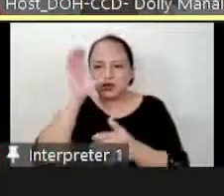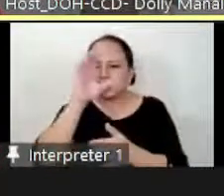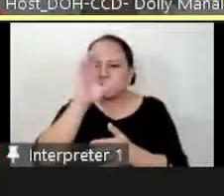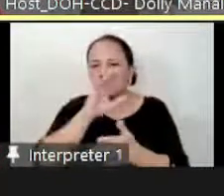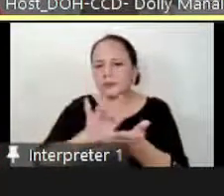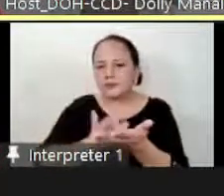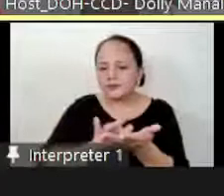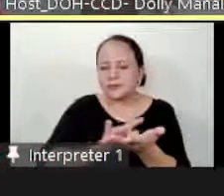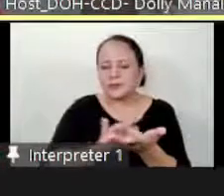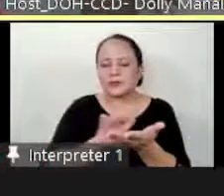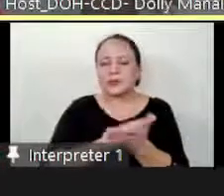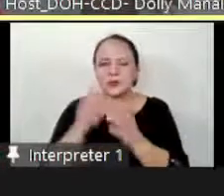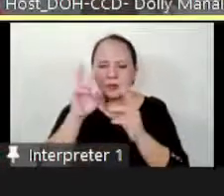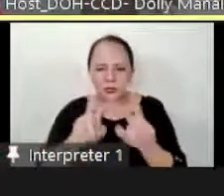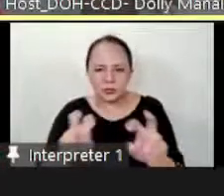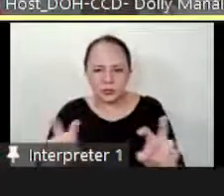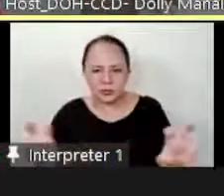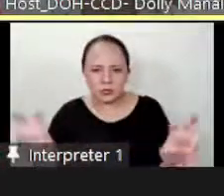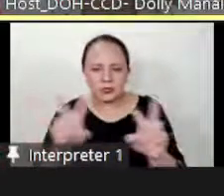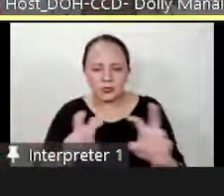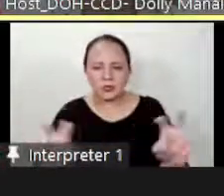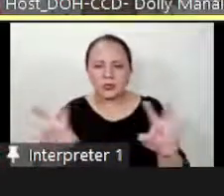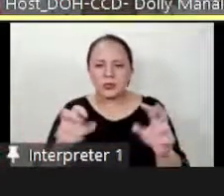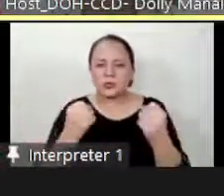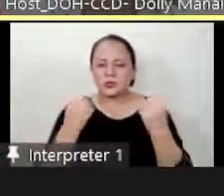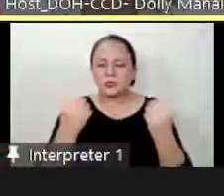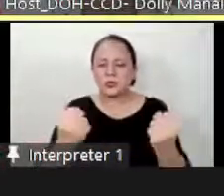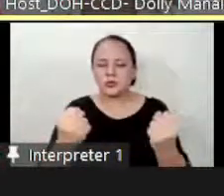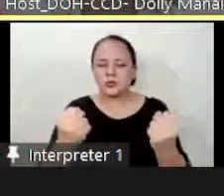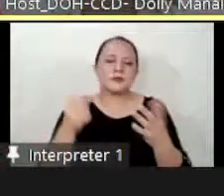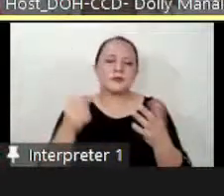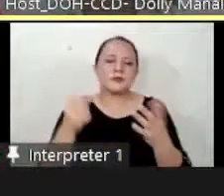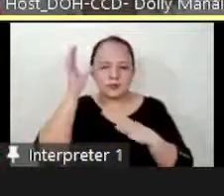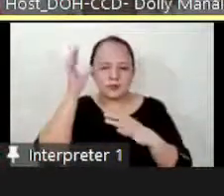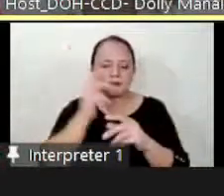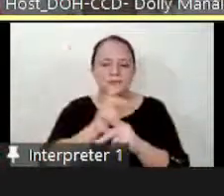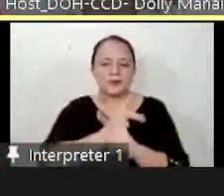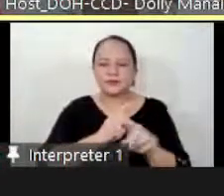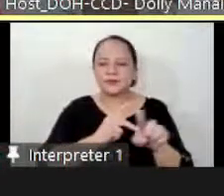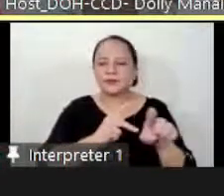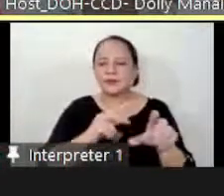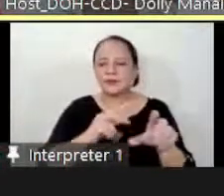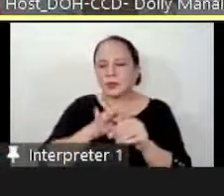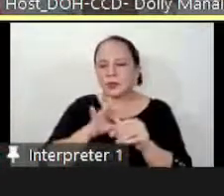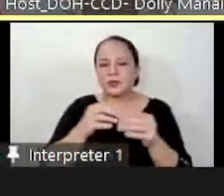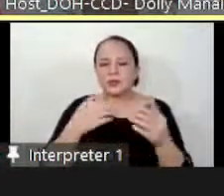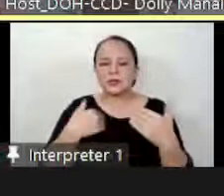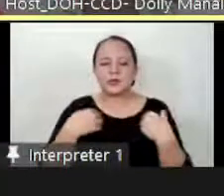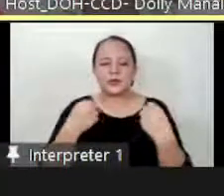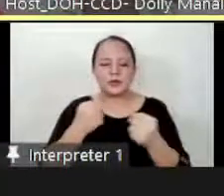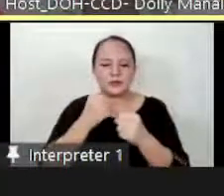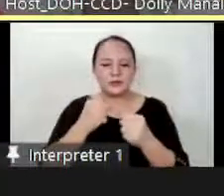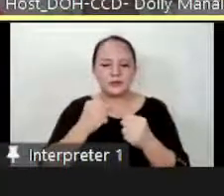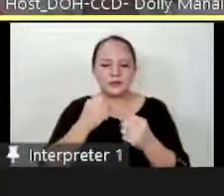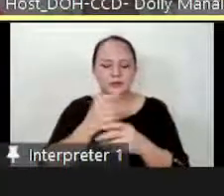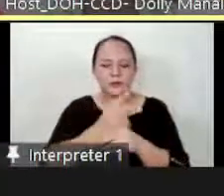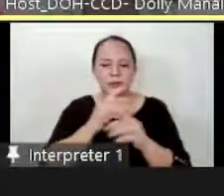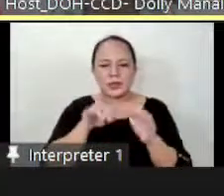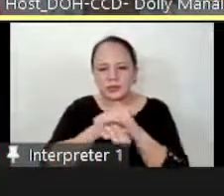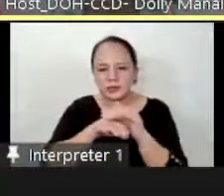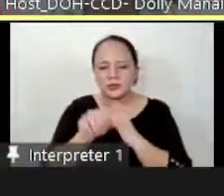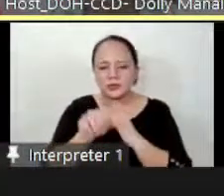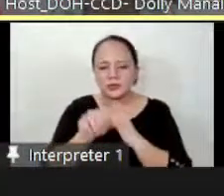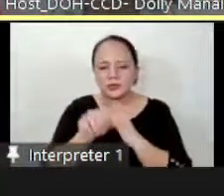conduct thorough researches, strengthen cancer prevention programs, and make healthcare services accessible to